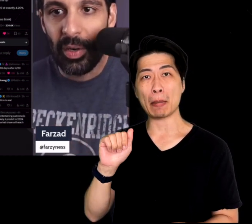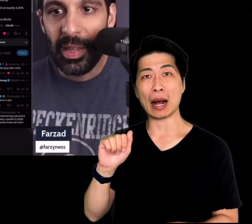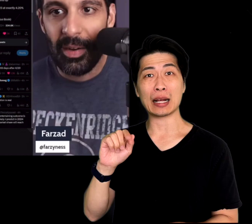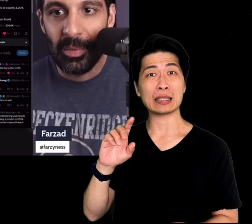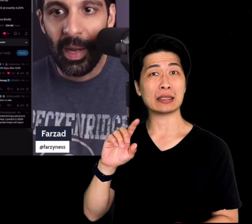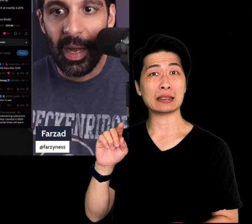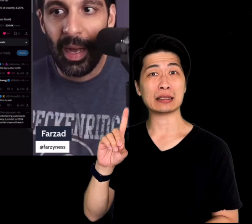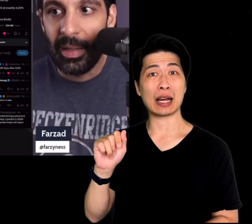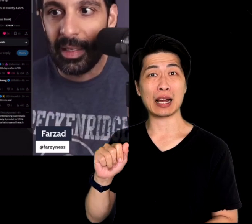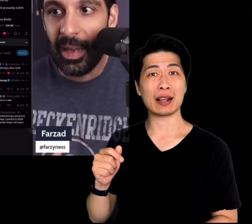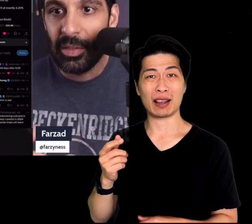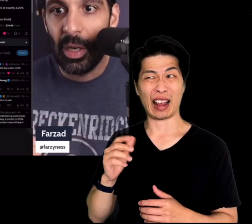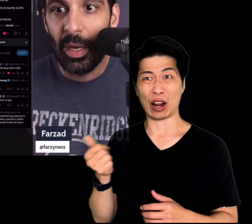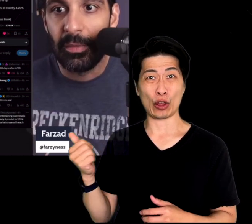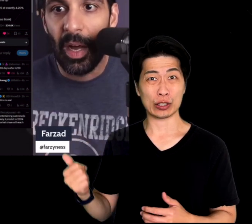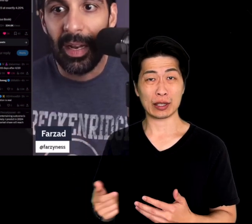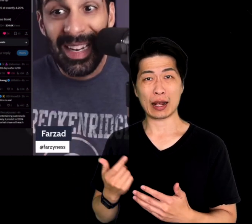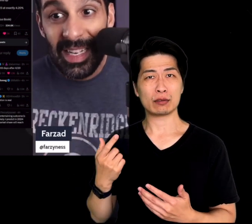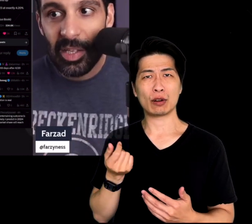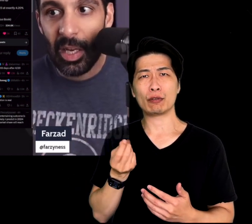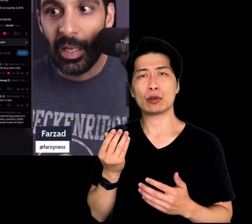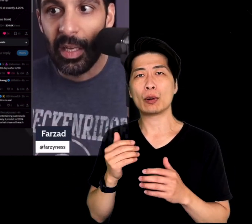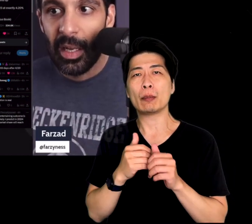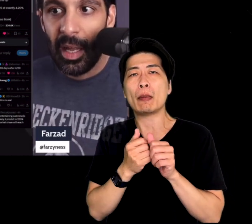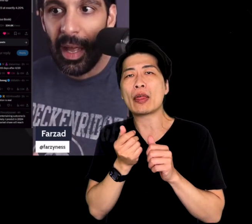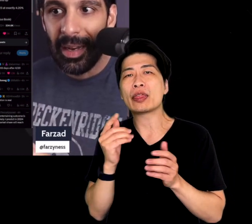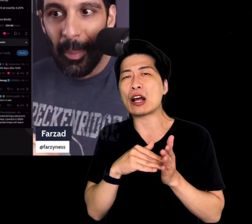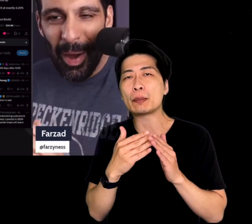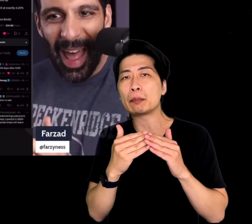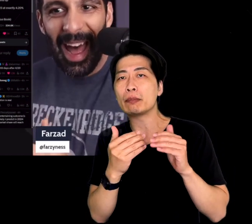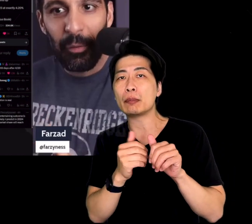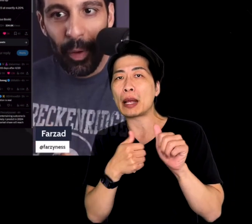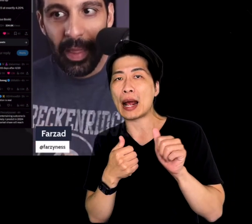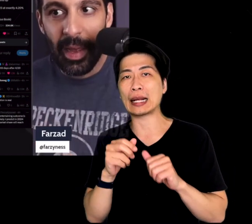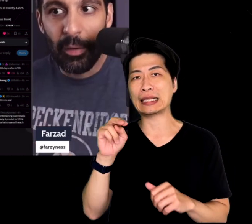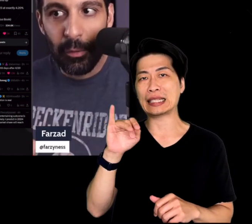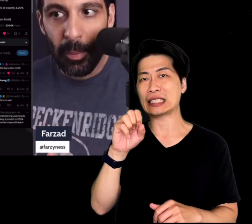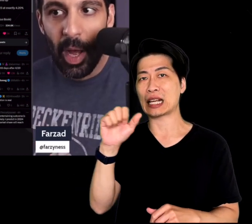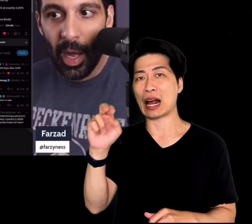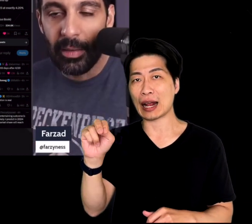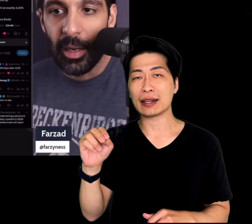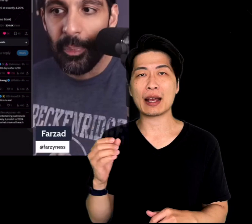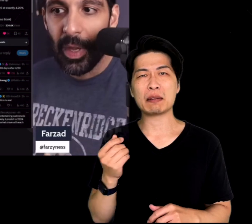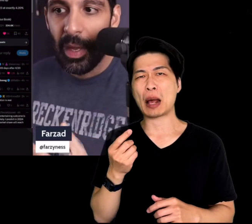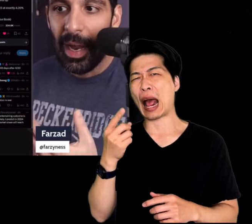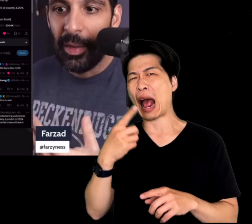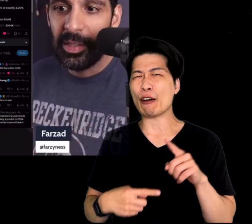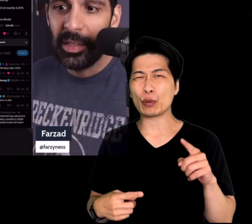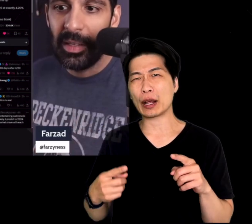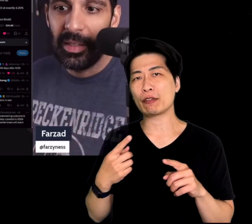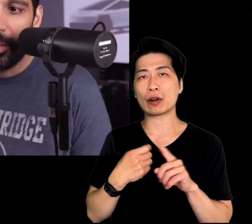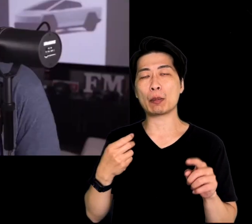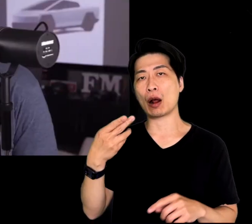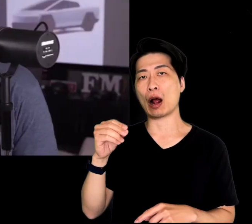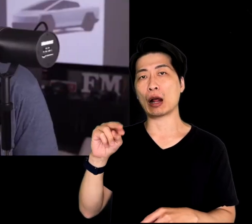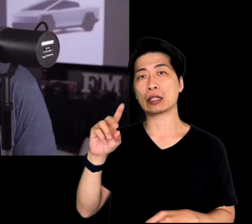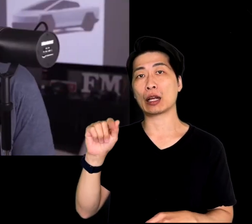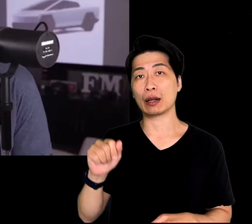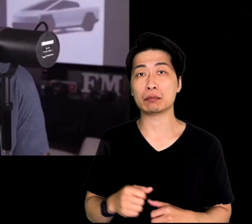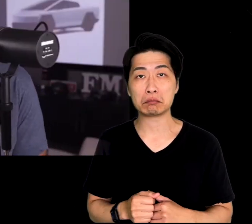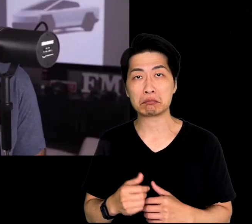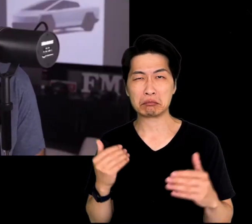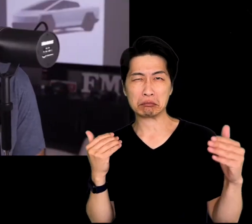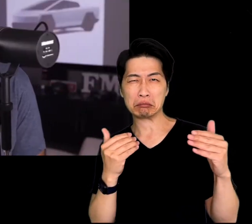couple 100,000 behind the likes of Nissan and about halfway there from Honda. Now, this is actually a